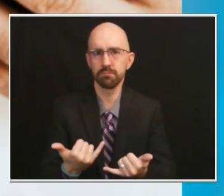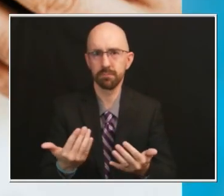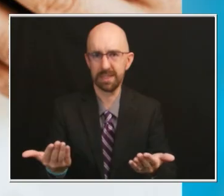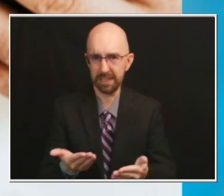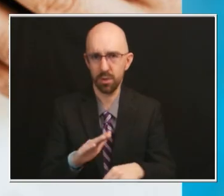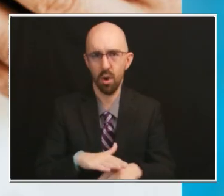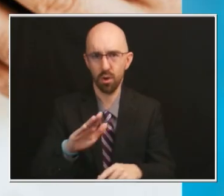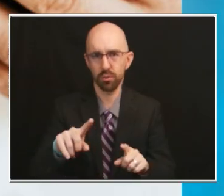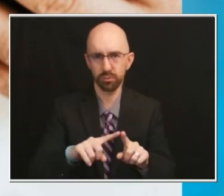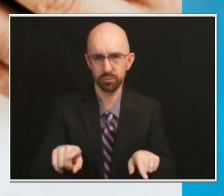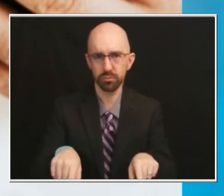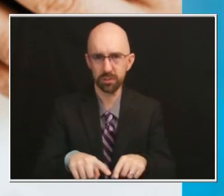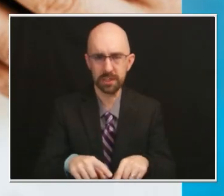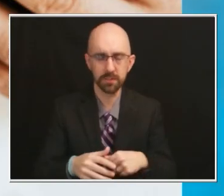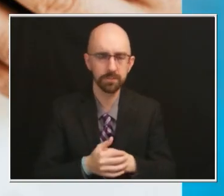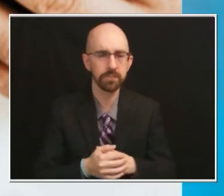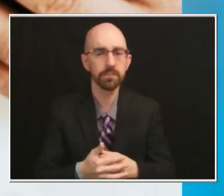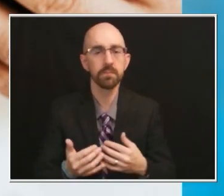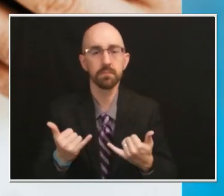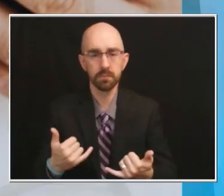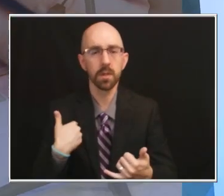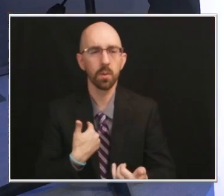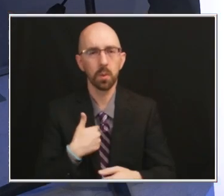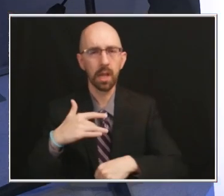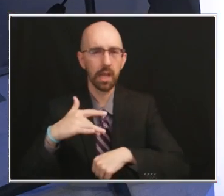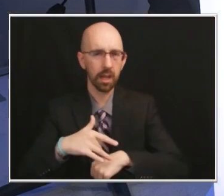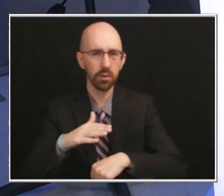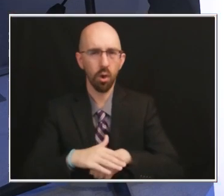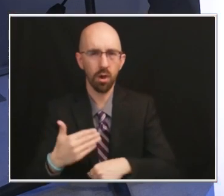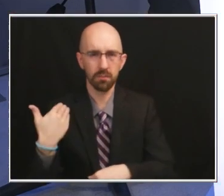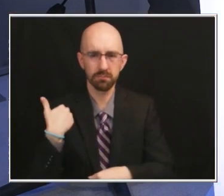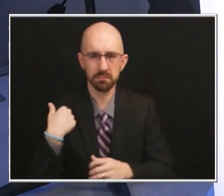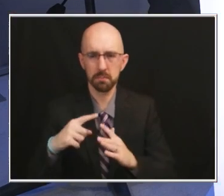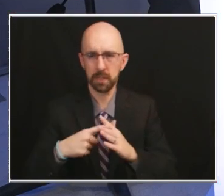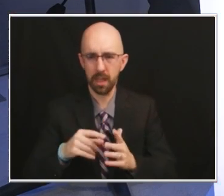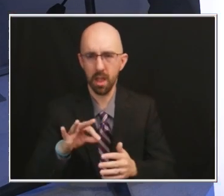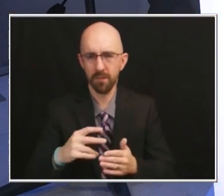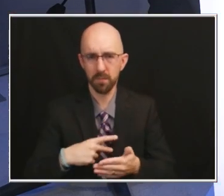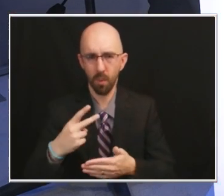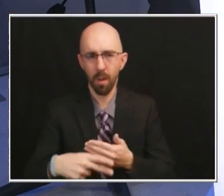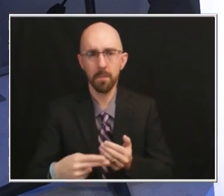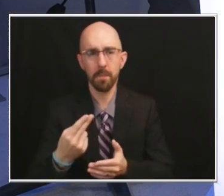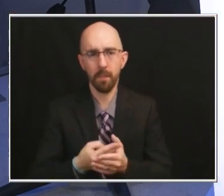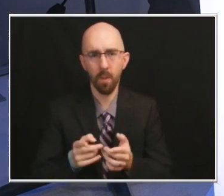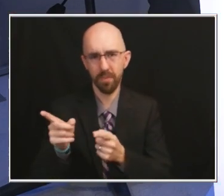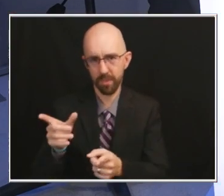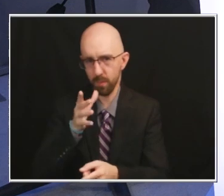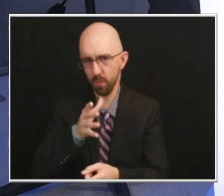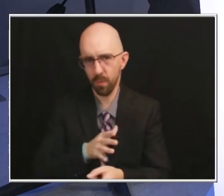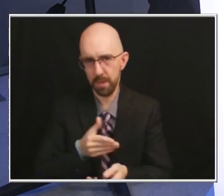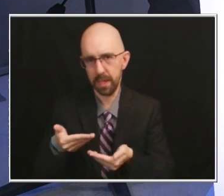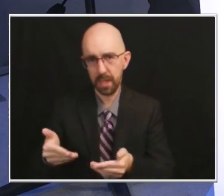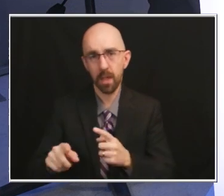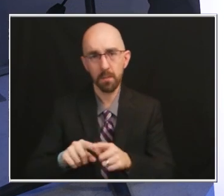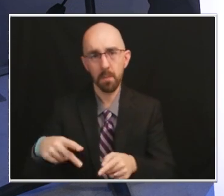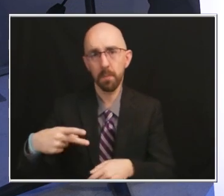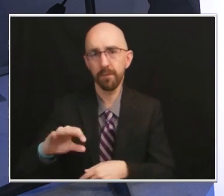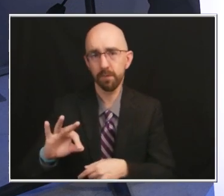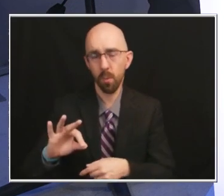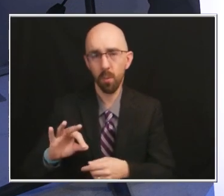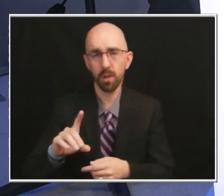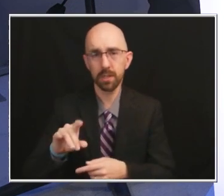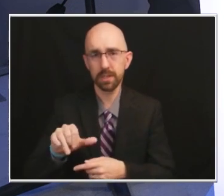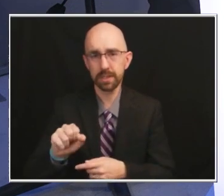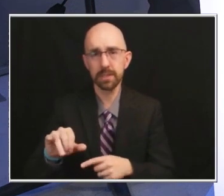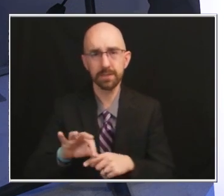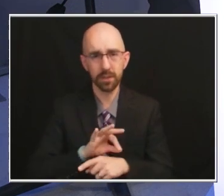screen. Now, we touched on this a little bit at the beginning of the program. Both of our guests today are women, but pelvic floor dysfunction affects men